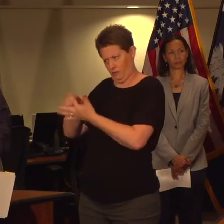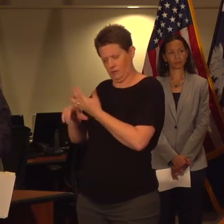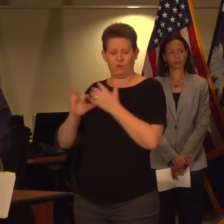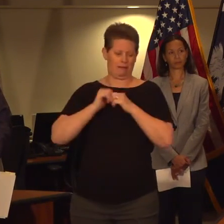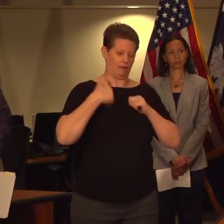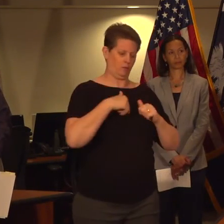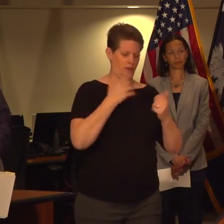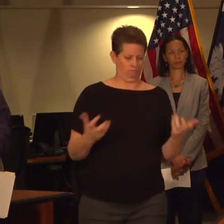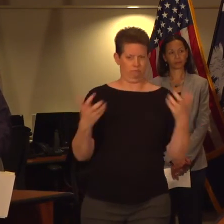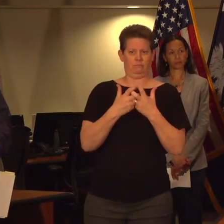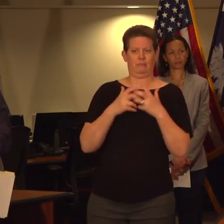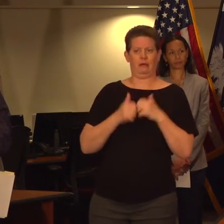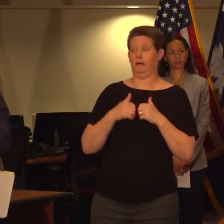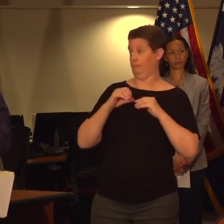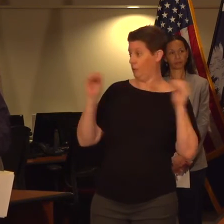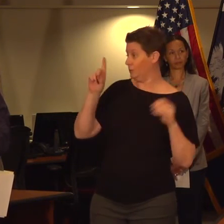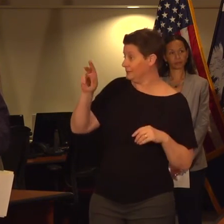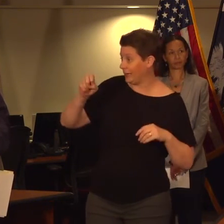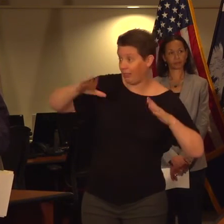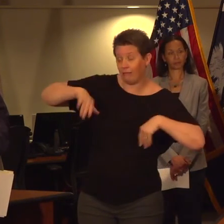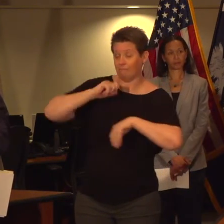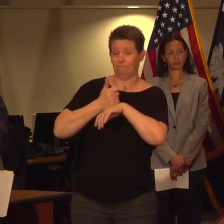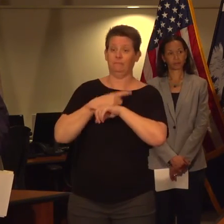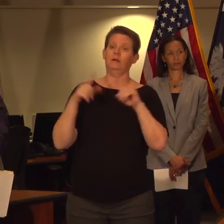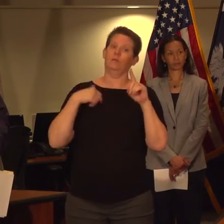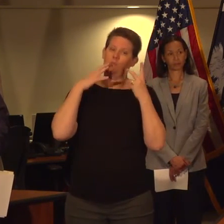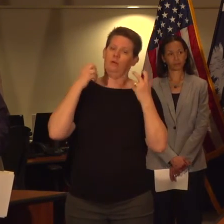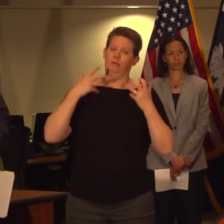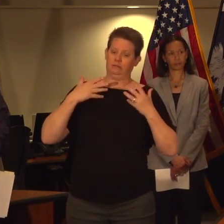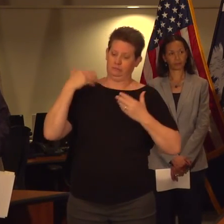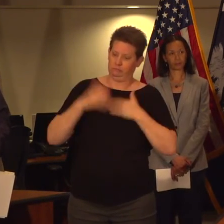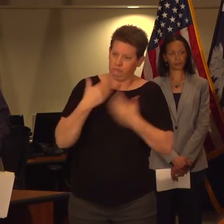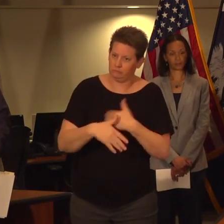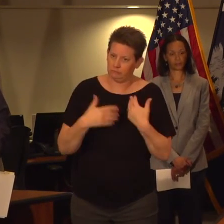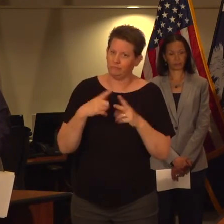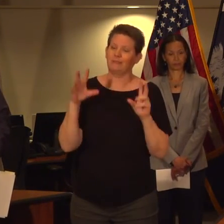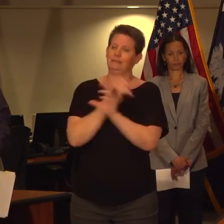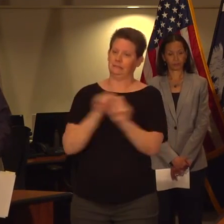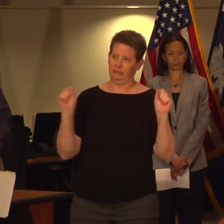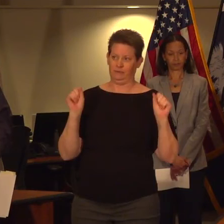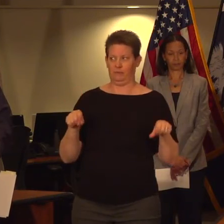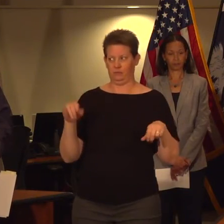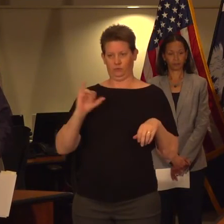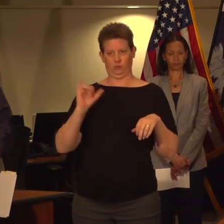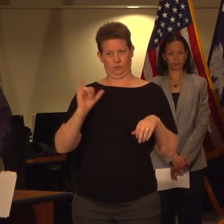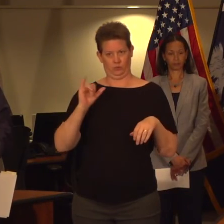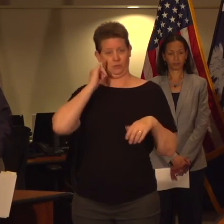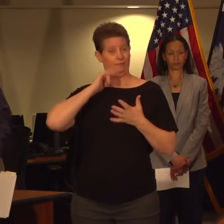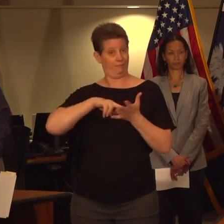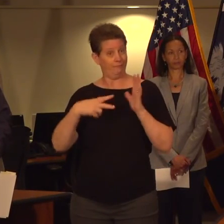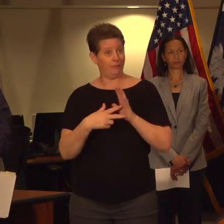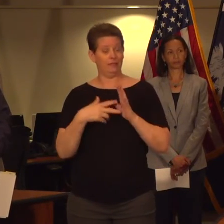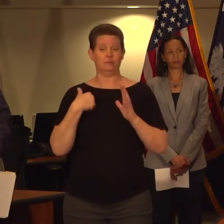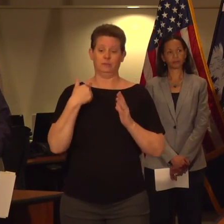quickly as we can. There really is no date other than we want to move as quickly as we can, but as safely as we can. If that requires